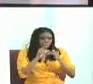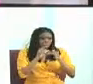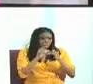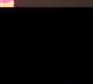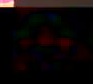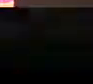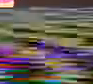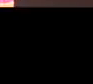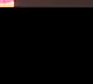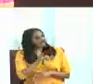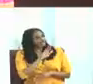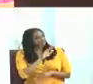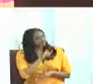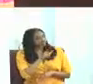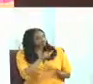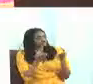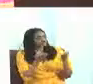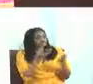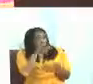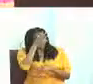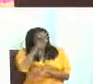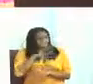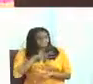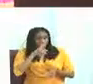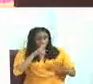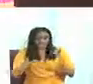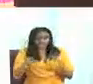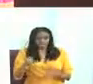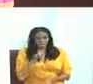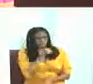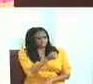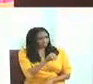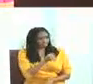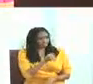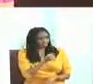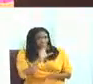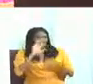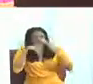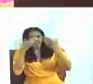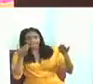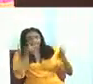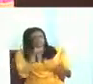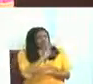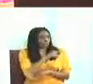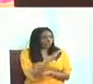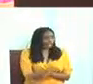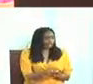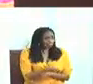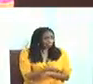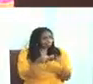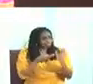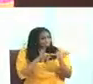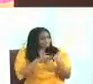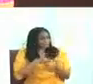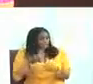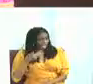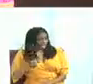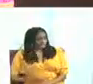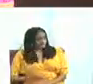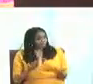Man cannot put you in a heaven or a hell. Hence, I am a dry